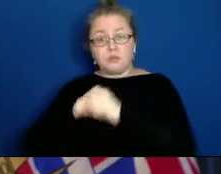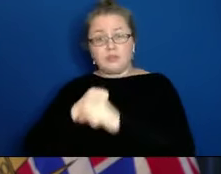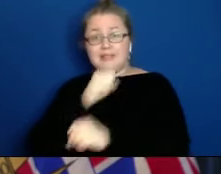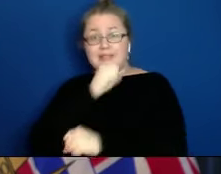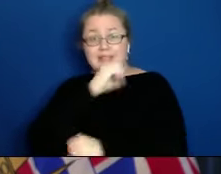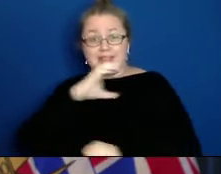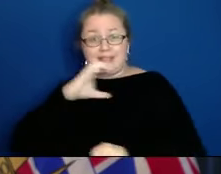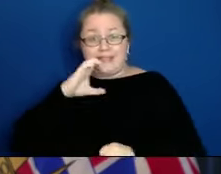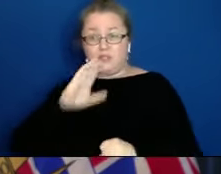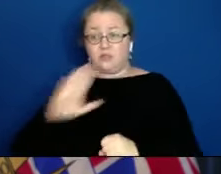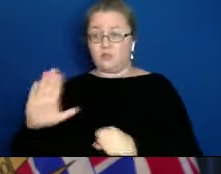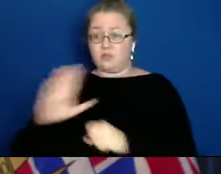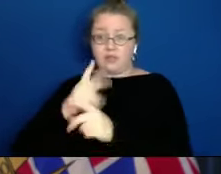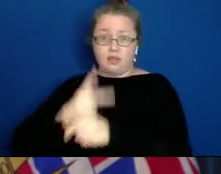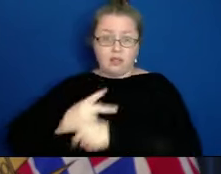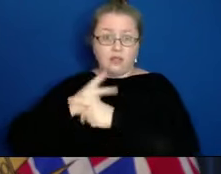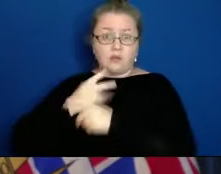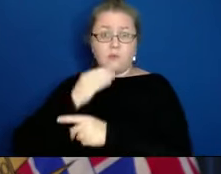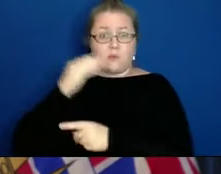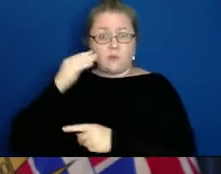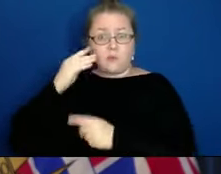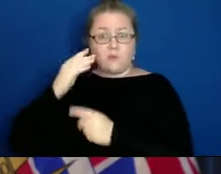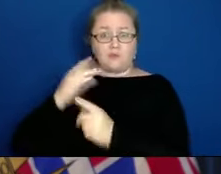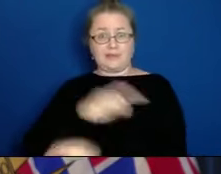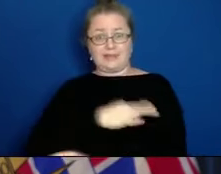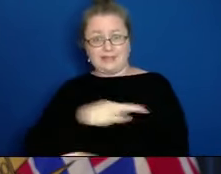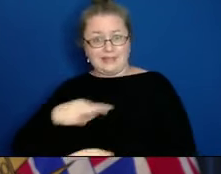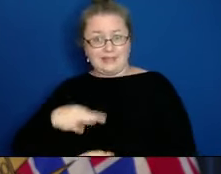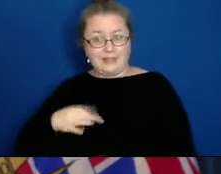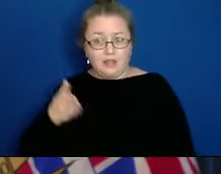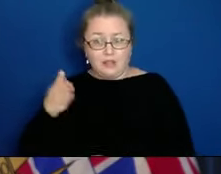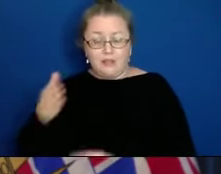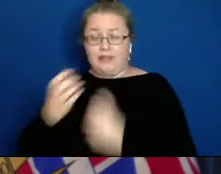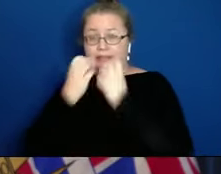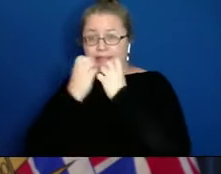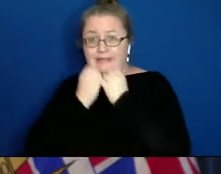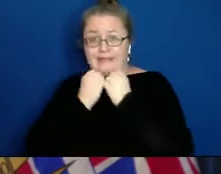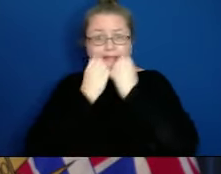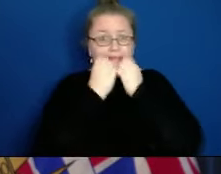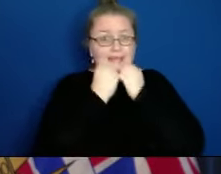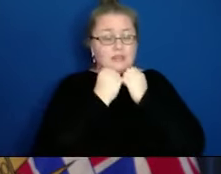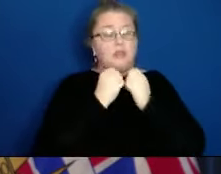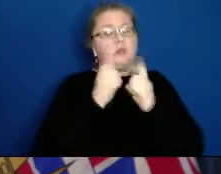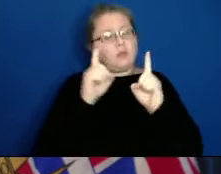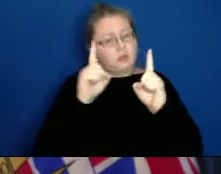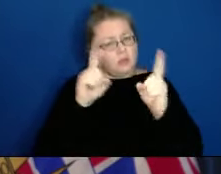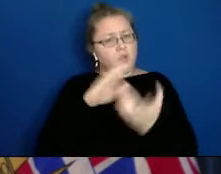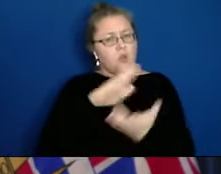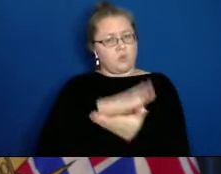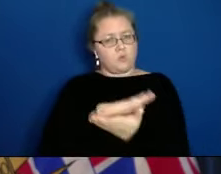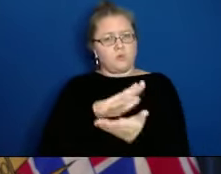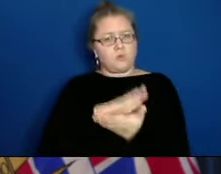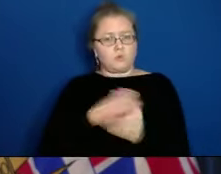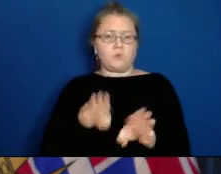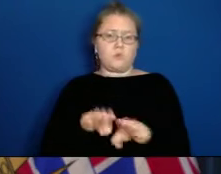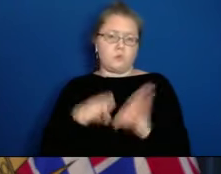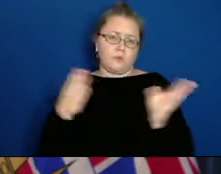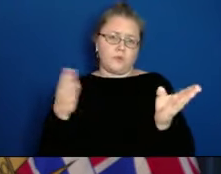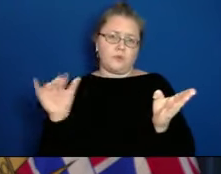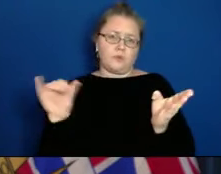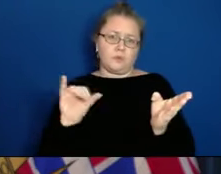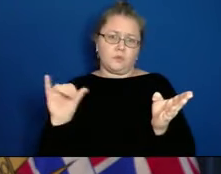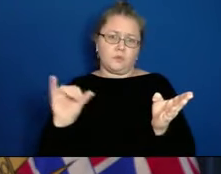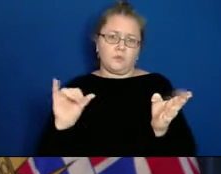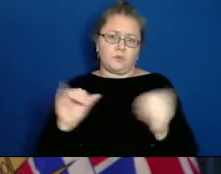and people in need of health care. As well, it's important for us to keep schools open. We know